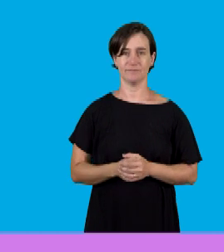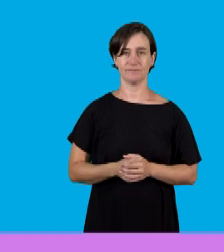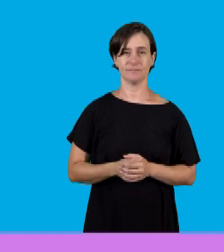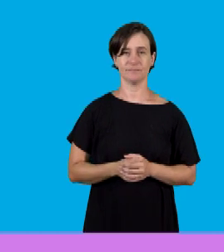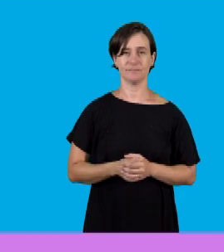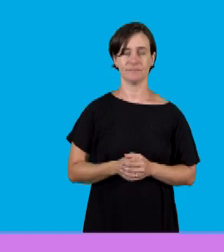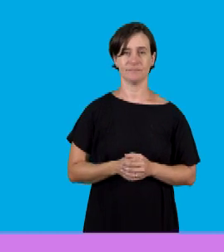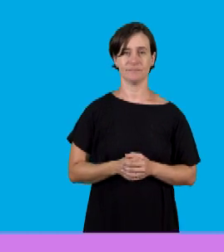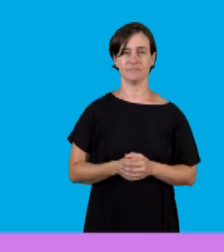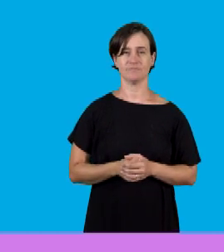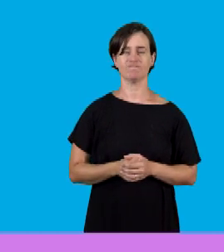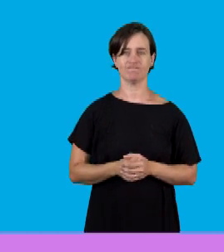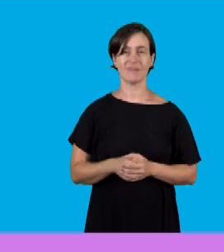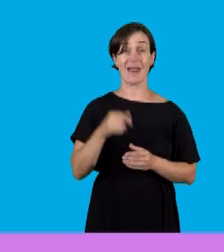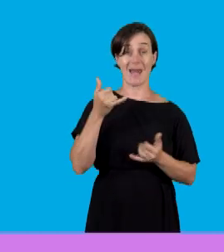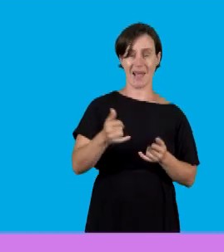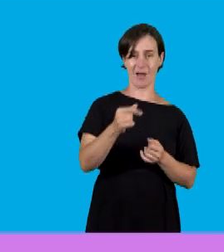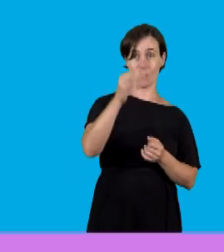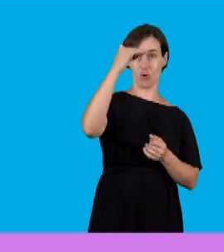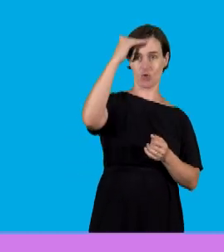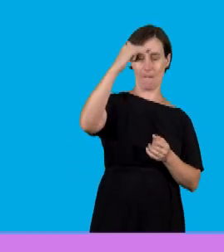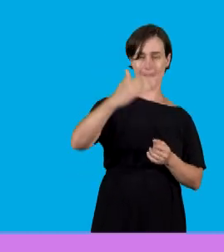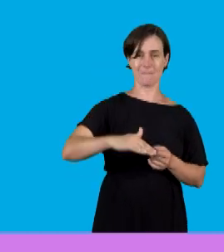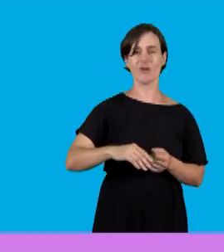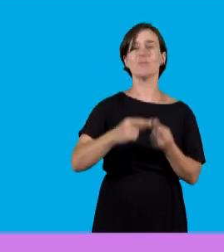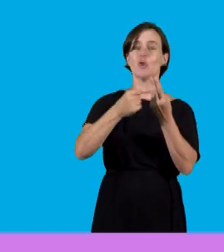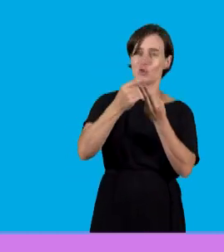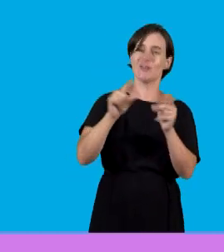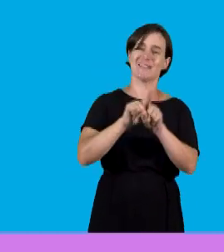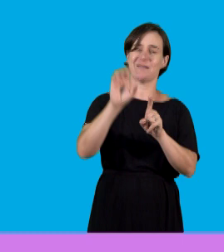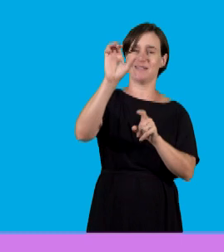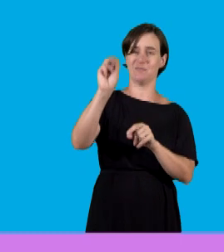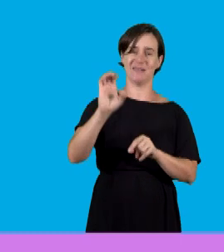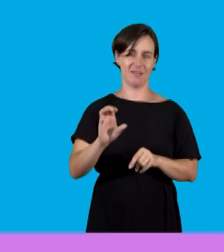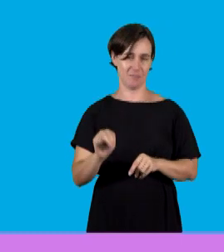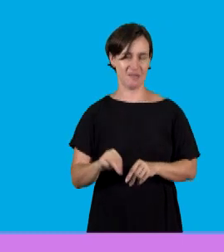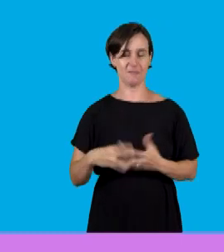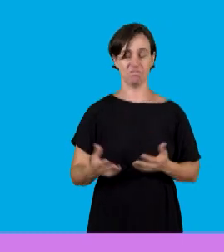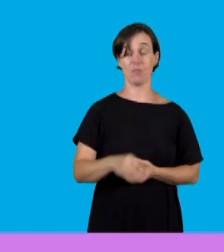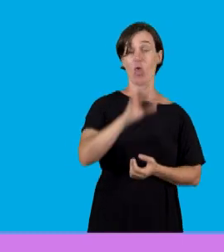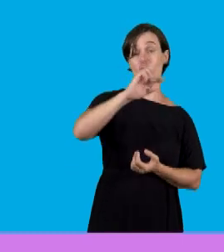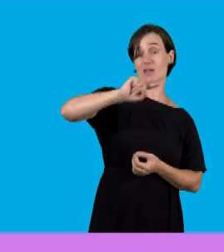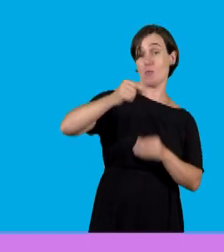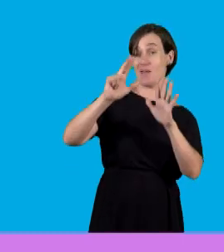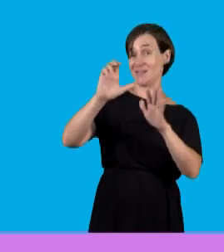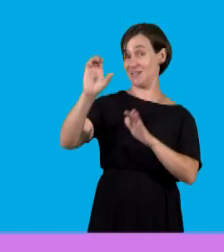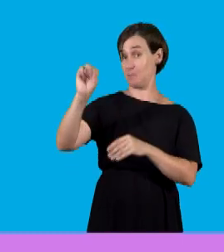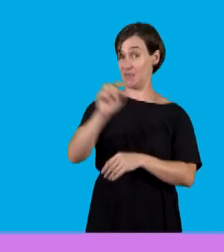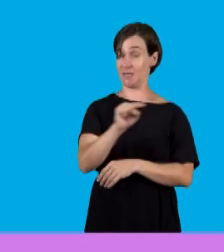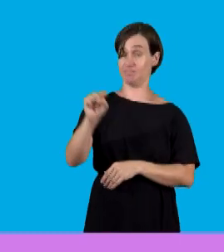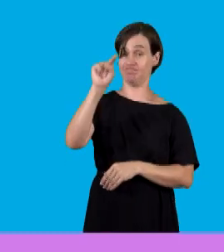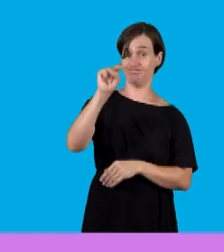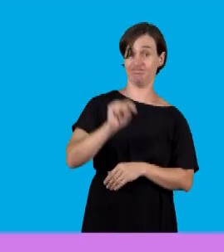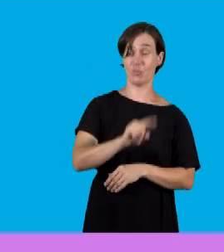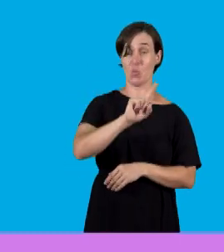centimeters. Now our units are the same, so we can divide. So we say 3.8 centimeter divided by 1.5